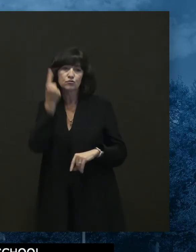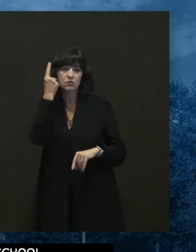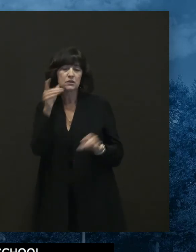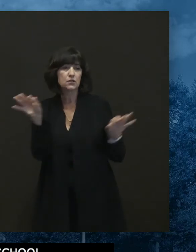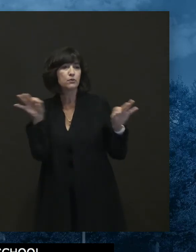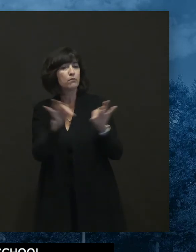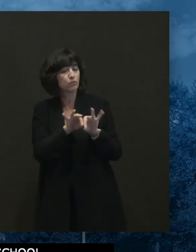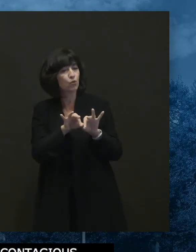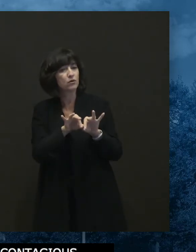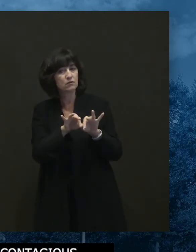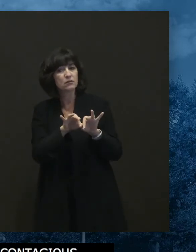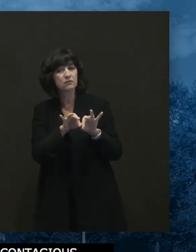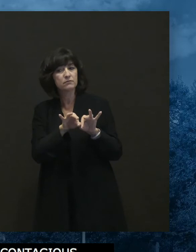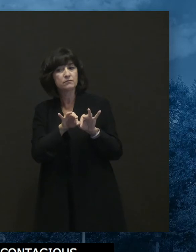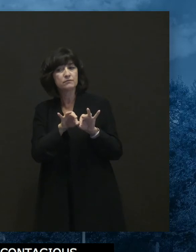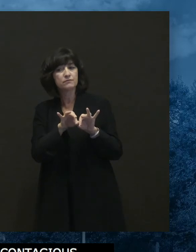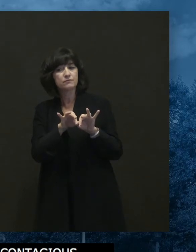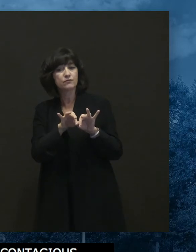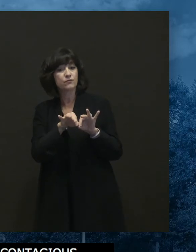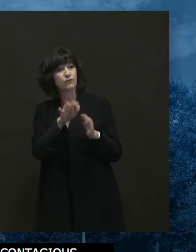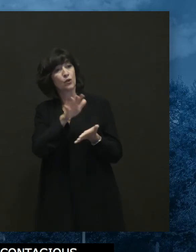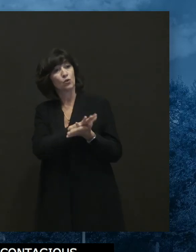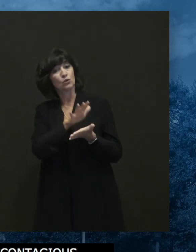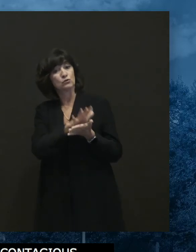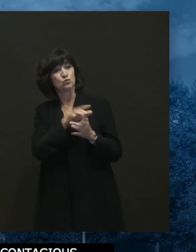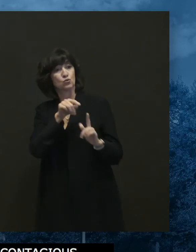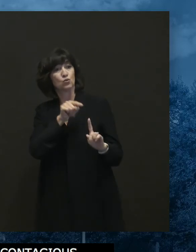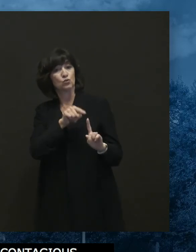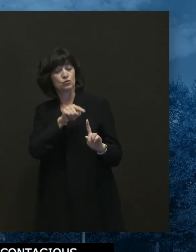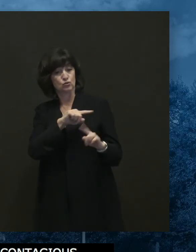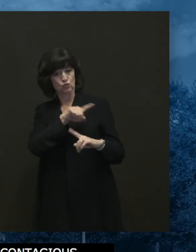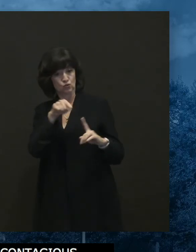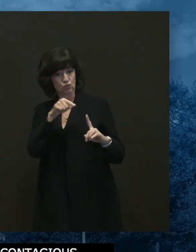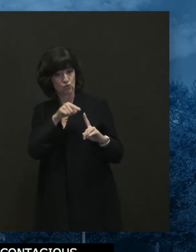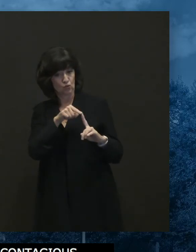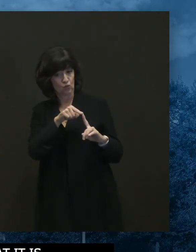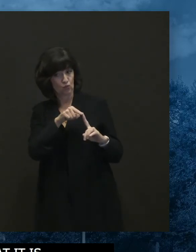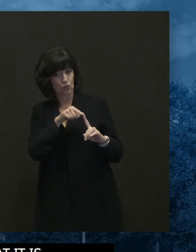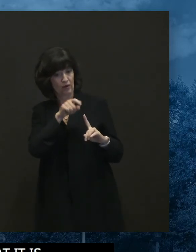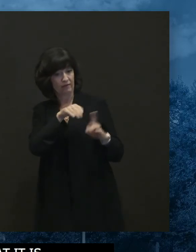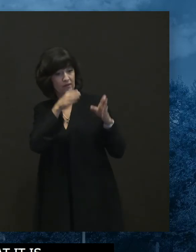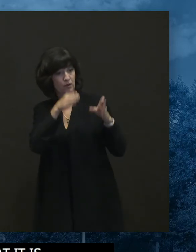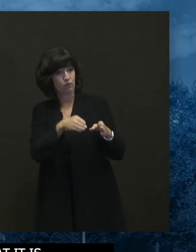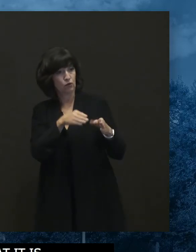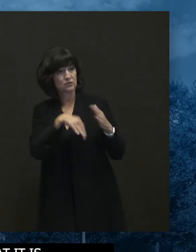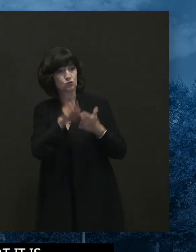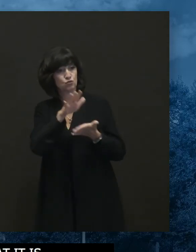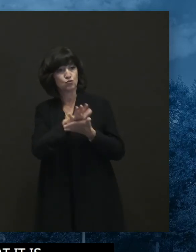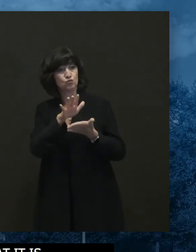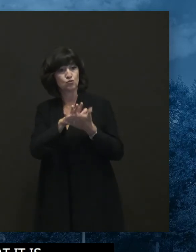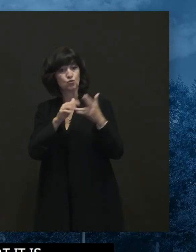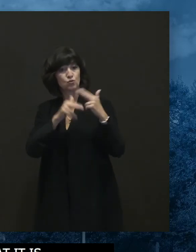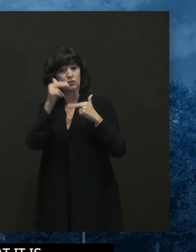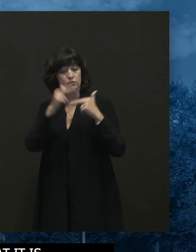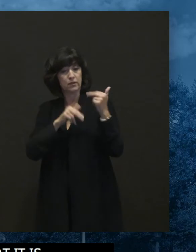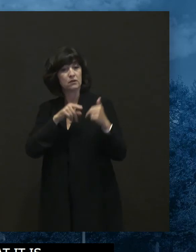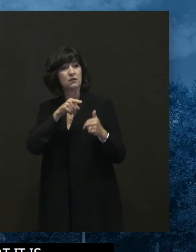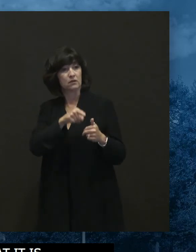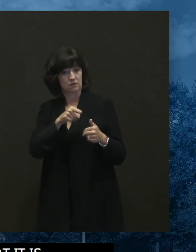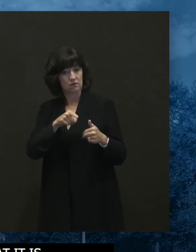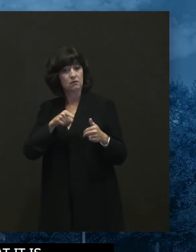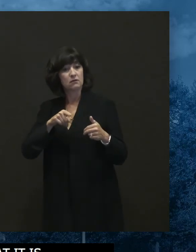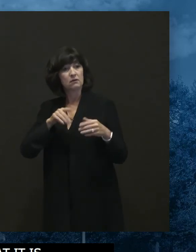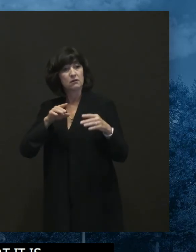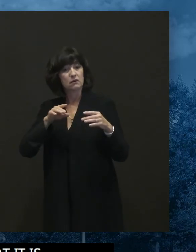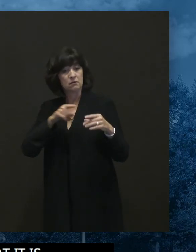important that the schools, when there is somebody who is in the school building potentially contagious, are